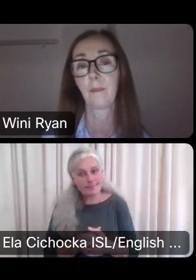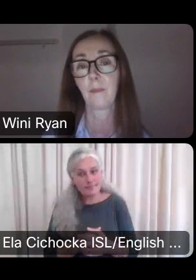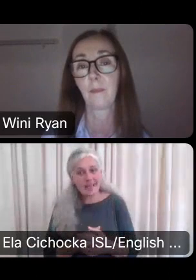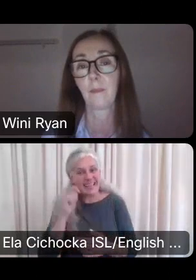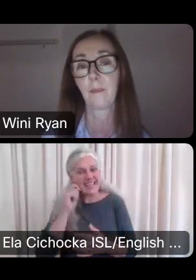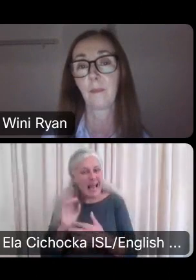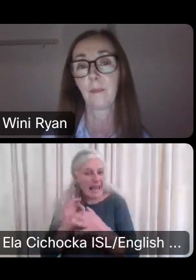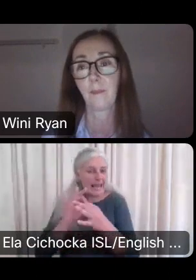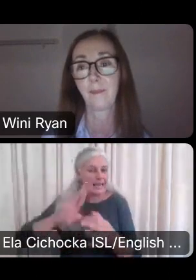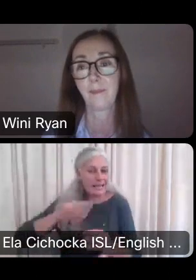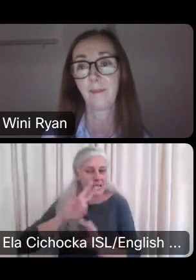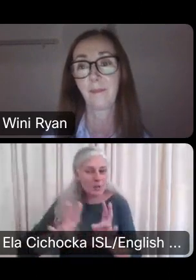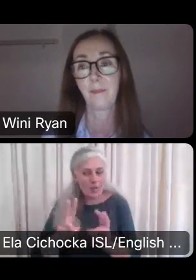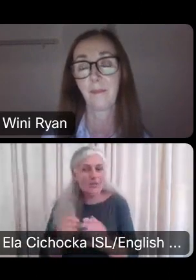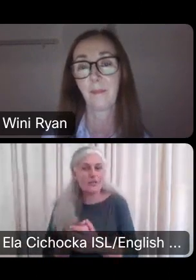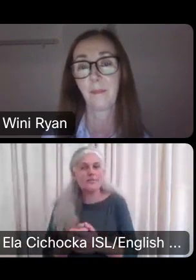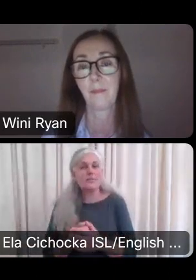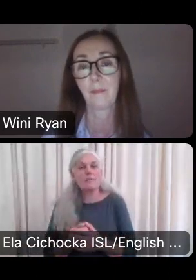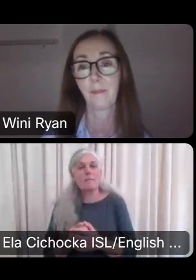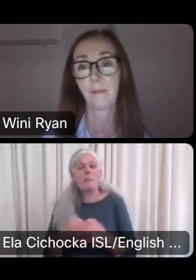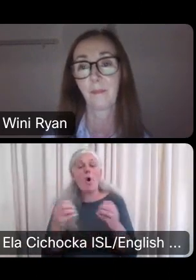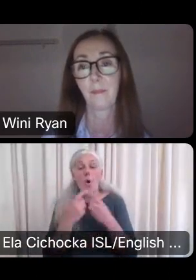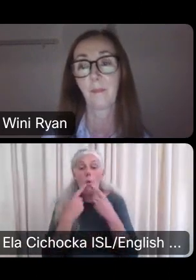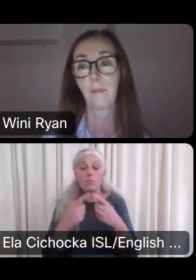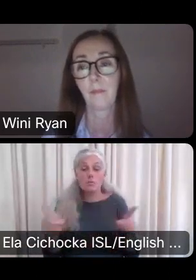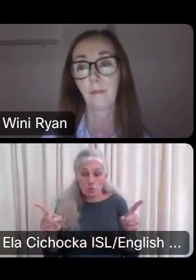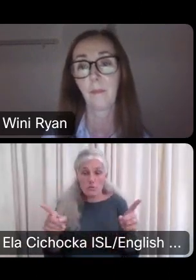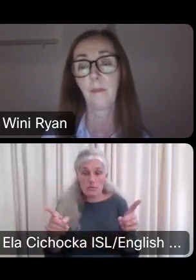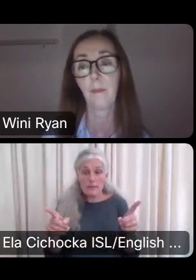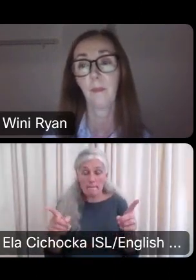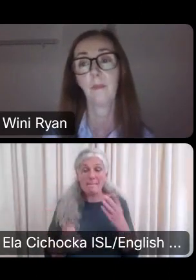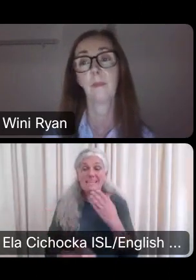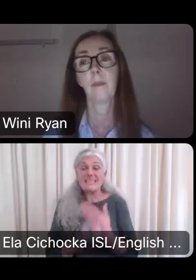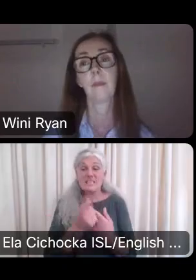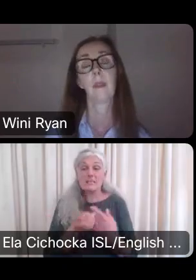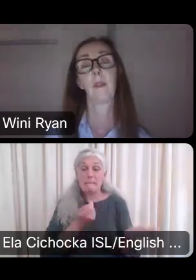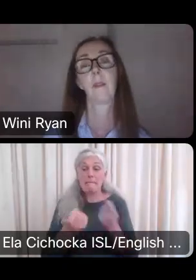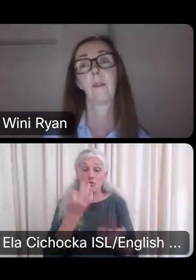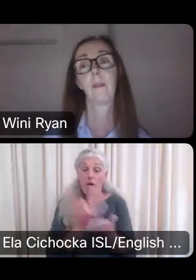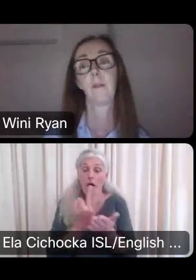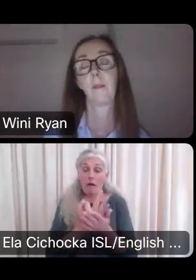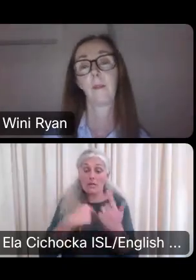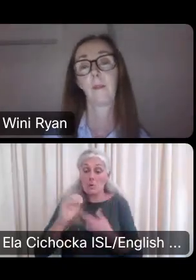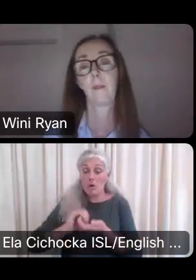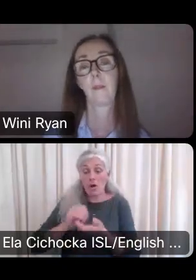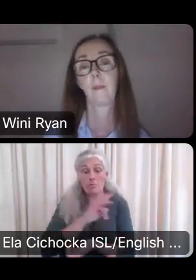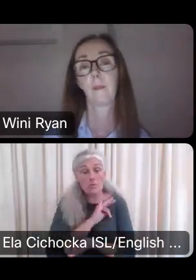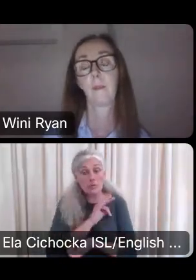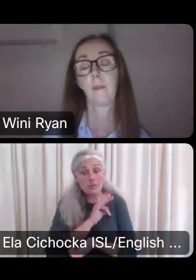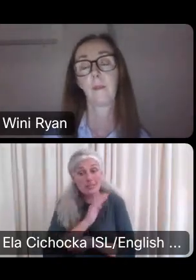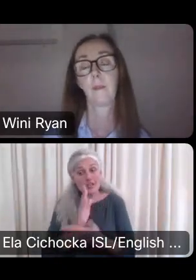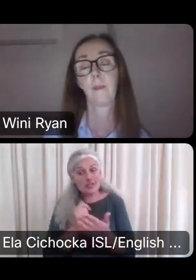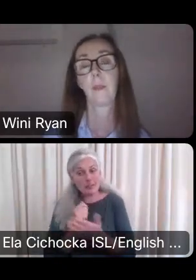next question that I was going to raise around open disclosure and incident management, where very often our colleagues and ourselves have to step into